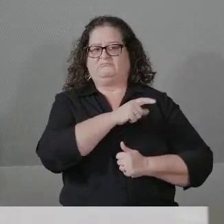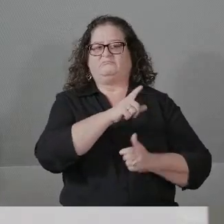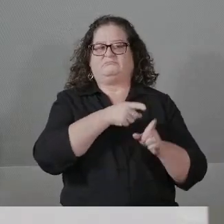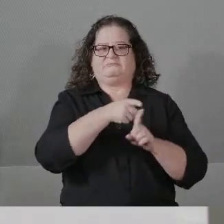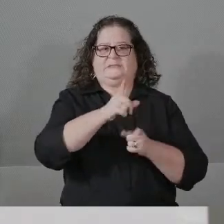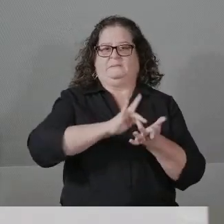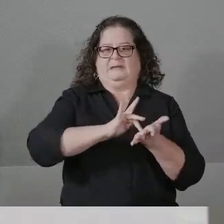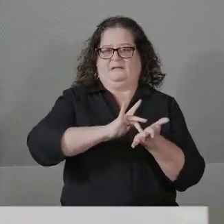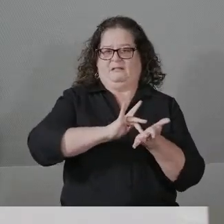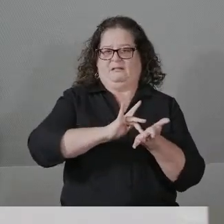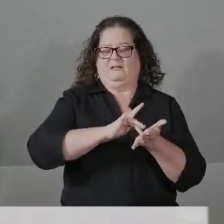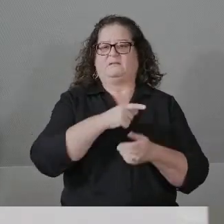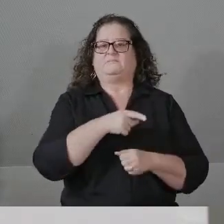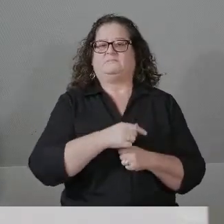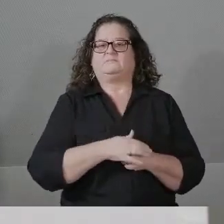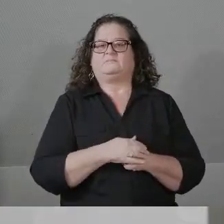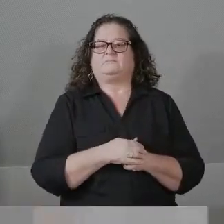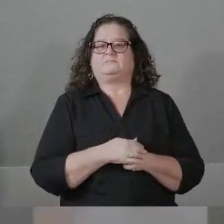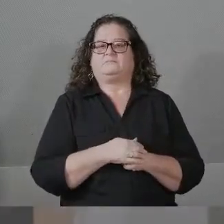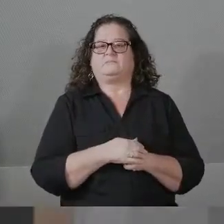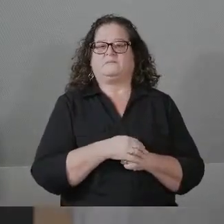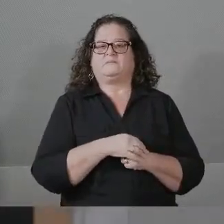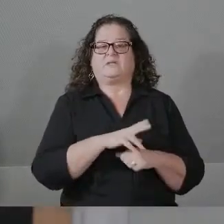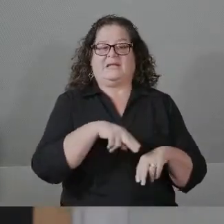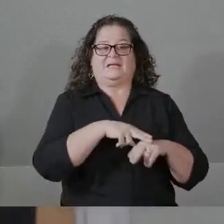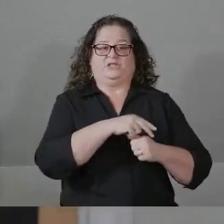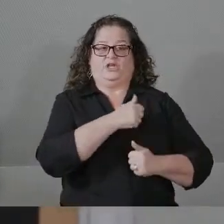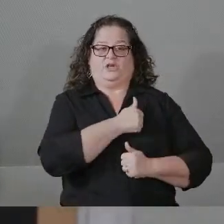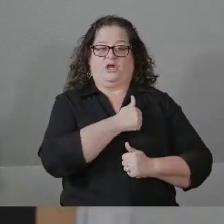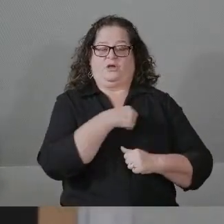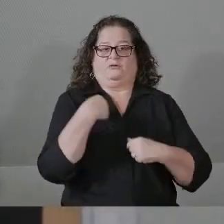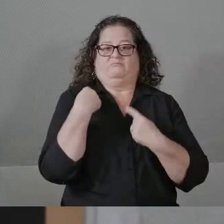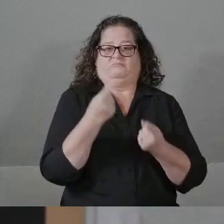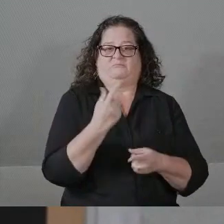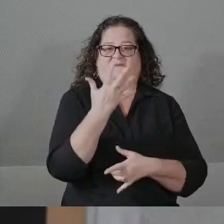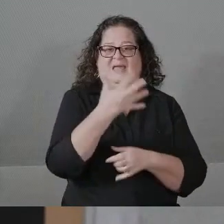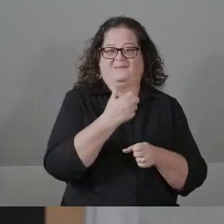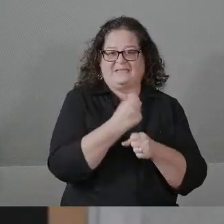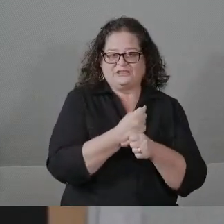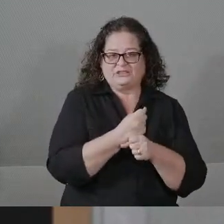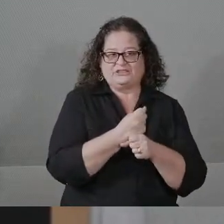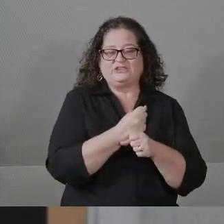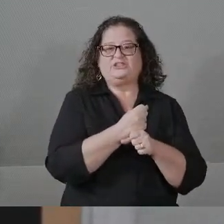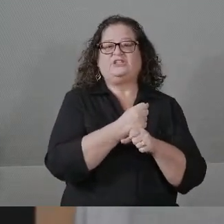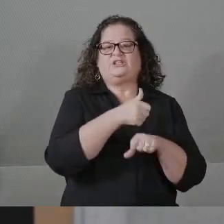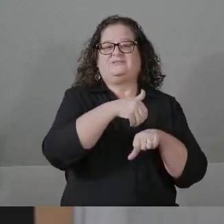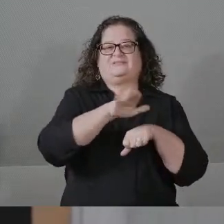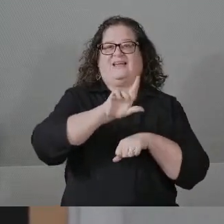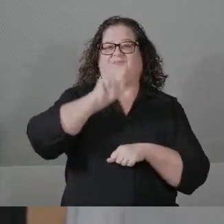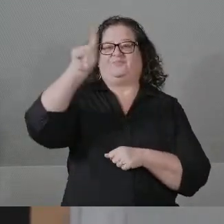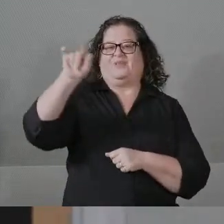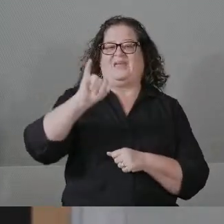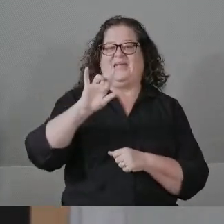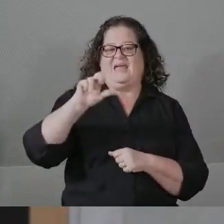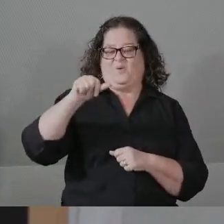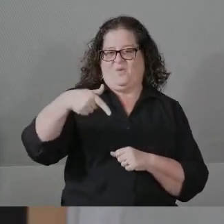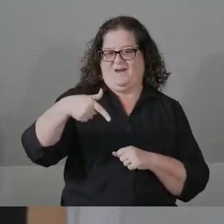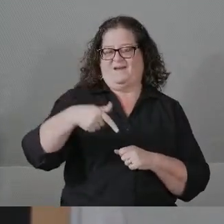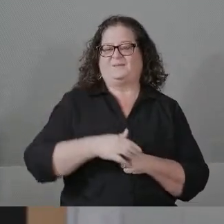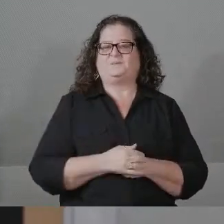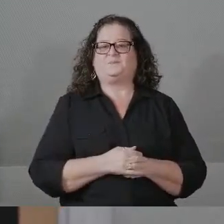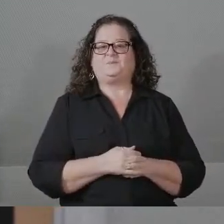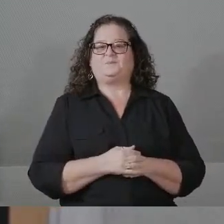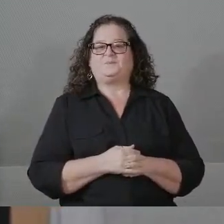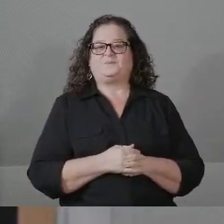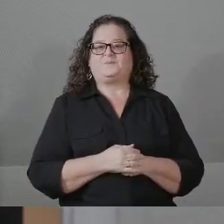for 5 years and was deployed to Iraq from April 2019 to January 2020. We are honored to have him because he